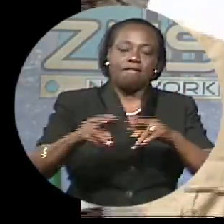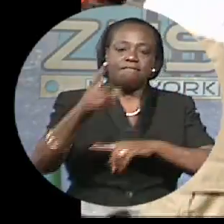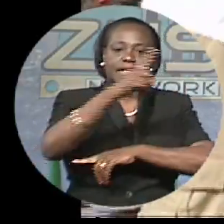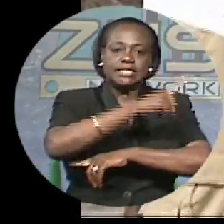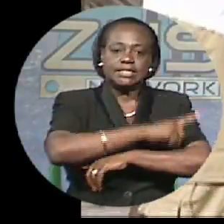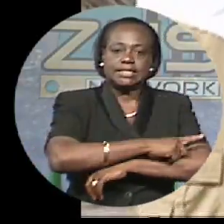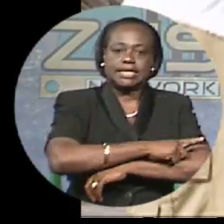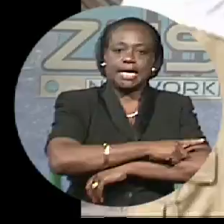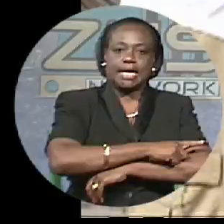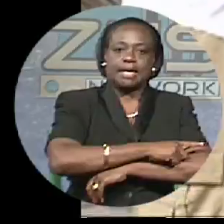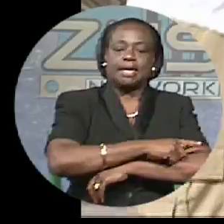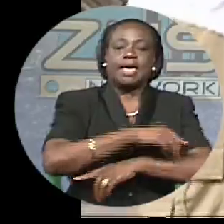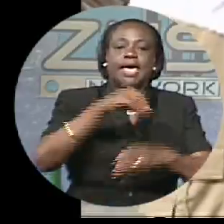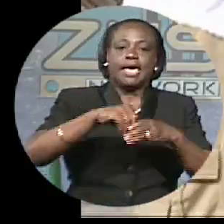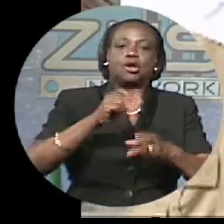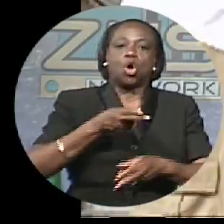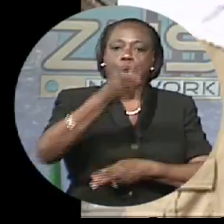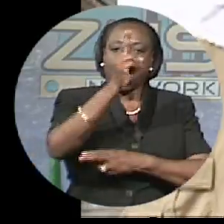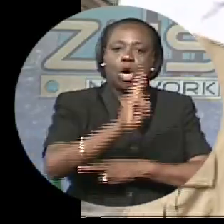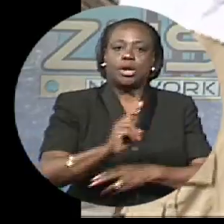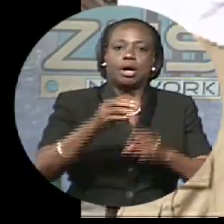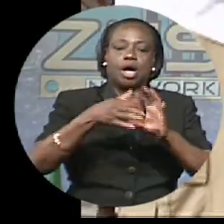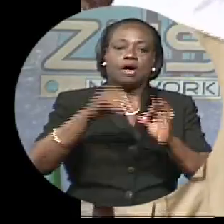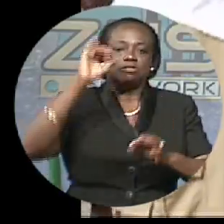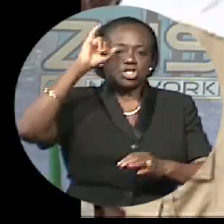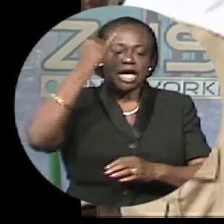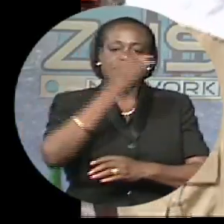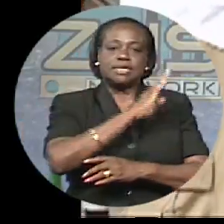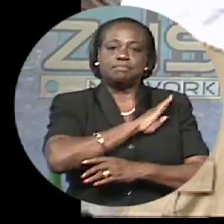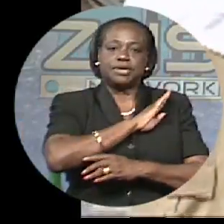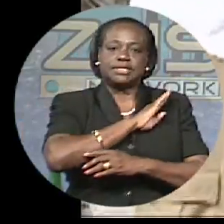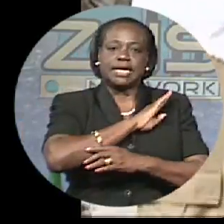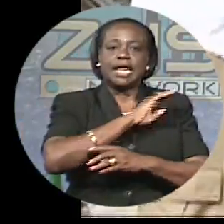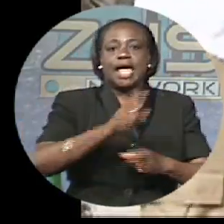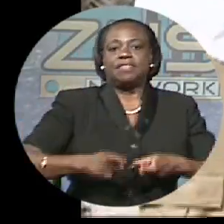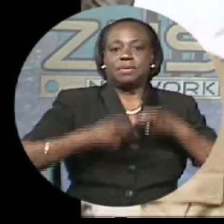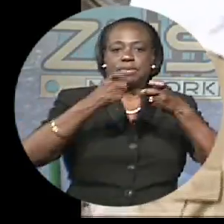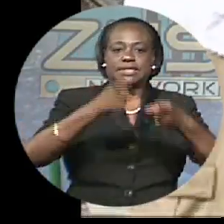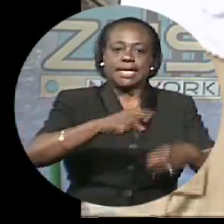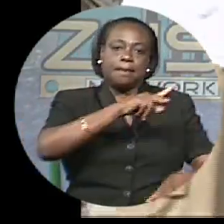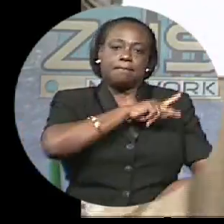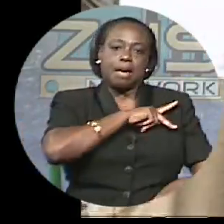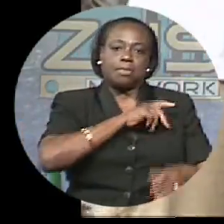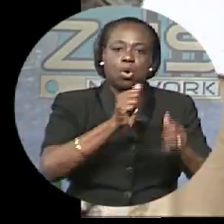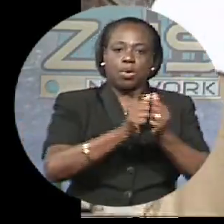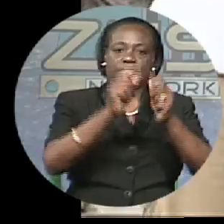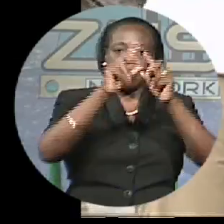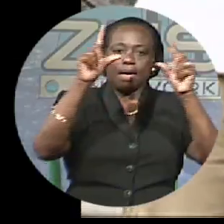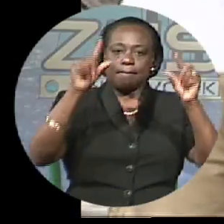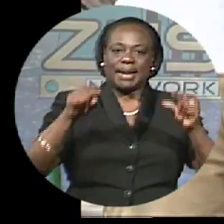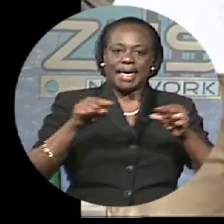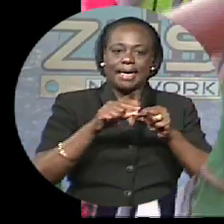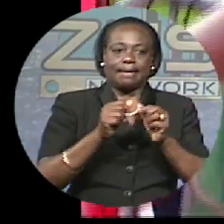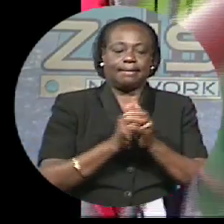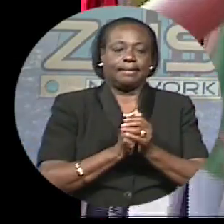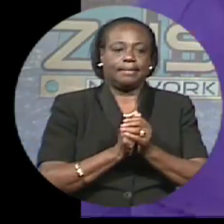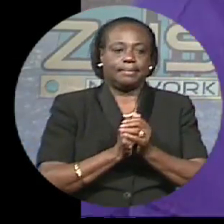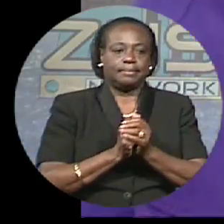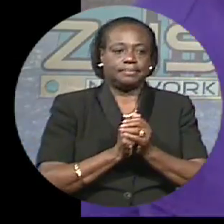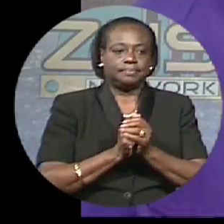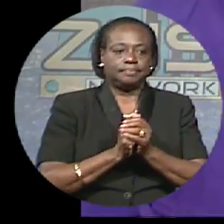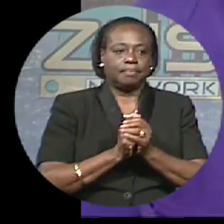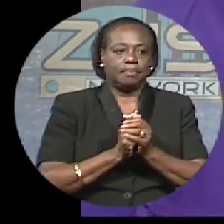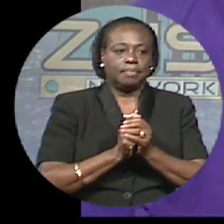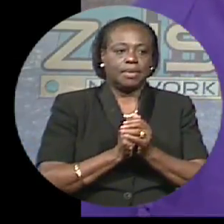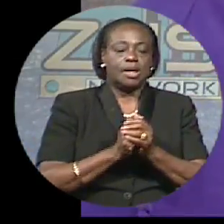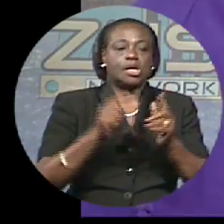Jackson Burnside. The group presented his wife Pamela with a plaque of appreciation at Saturday's event. Has